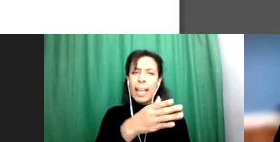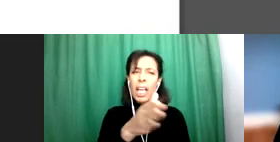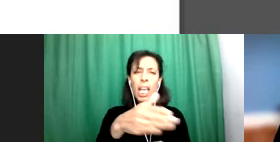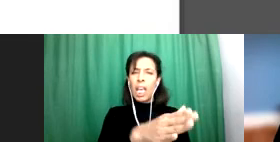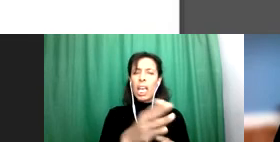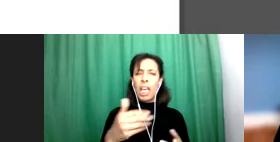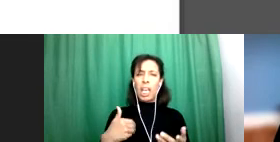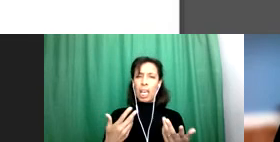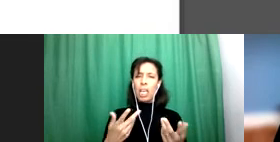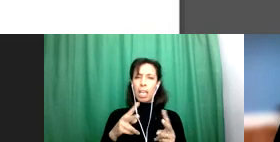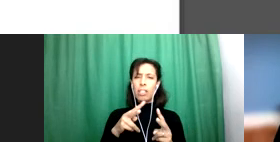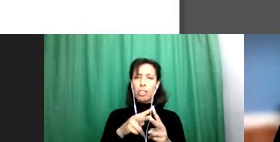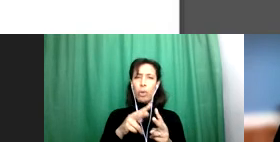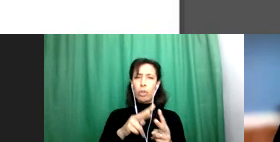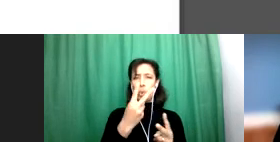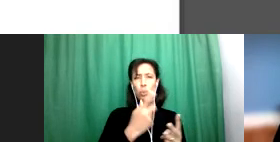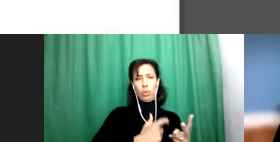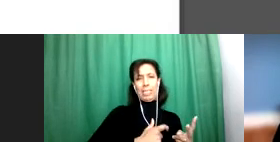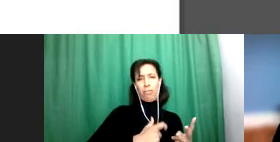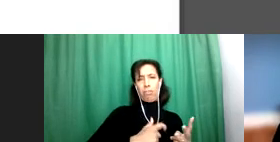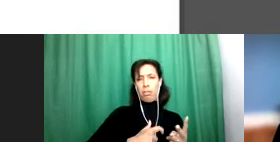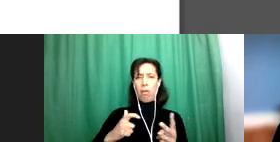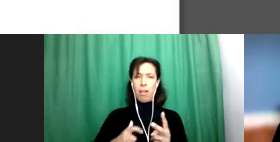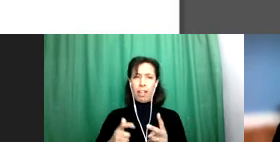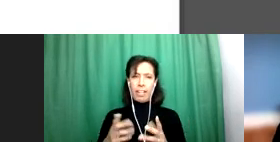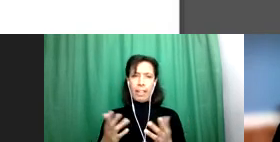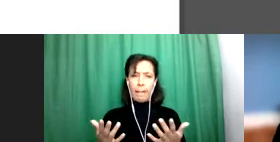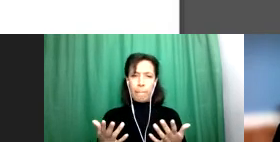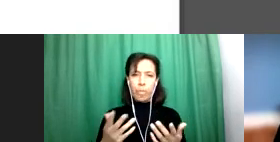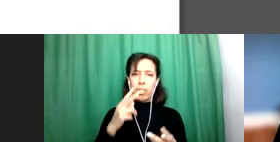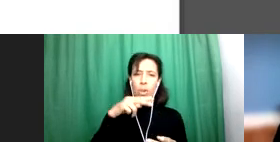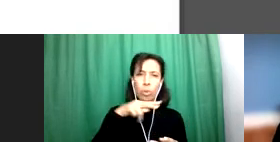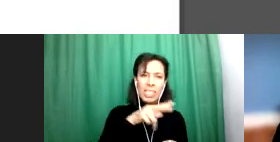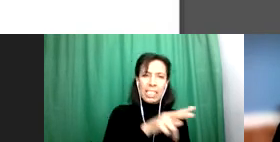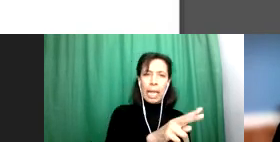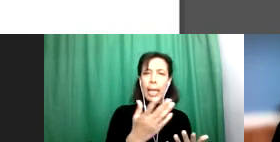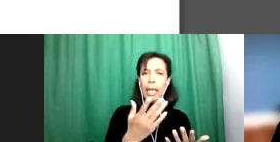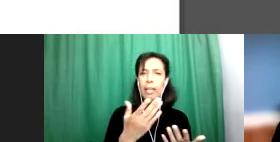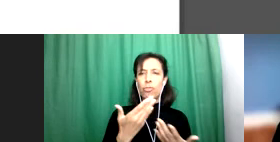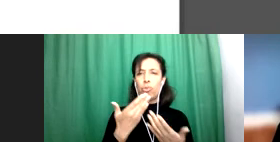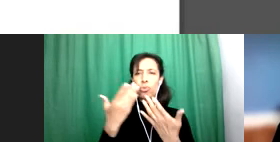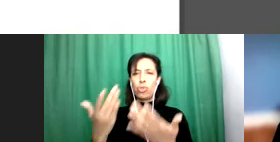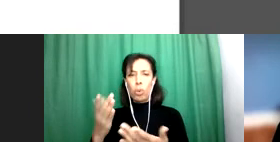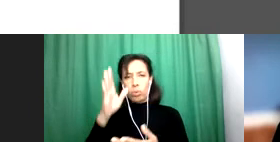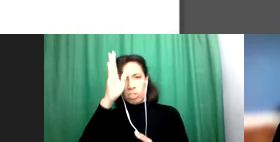bored. He had nothing to do. So the shark showed the snake his new